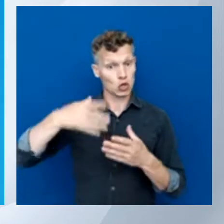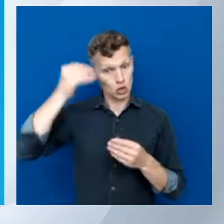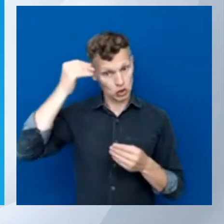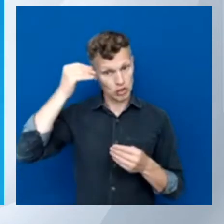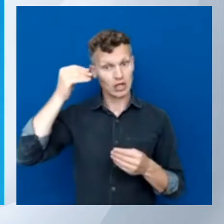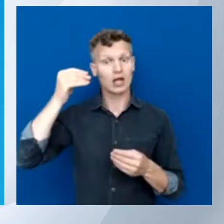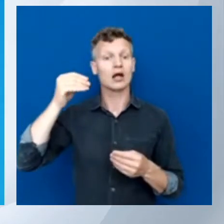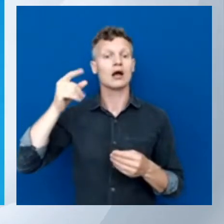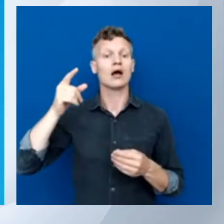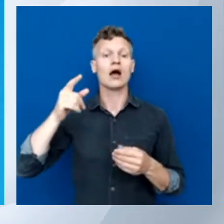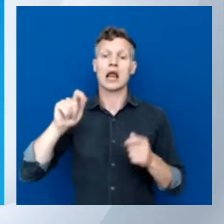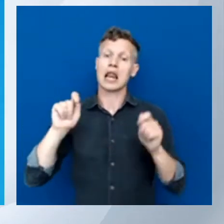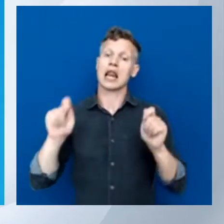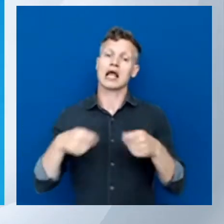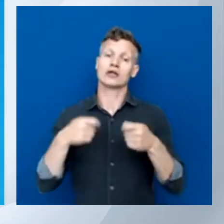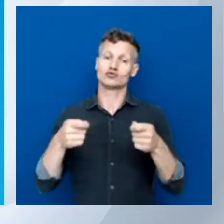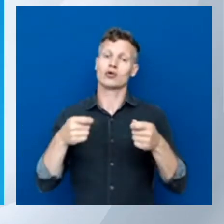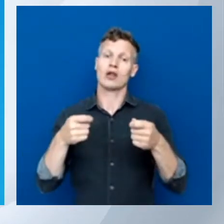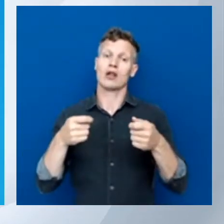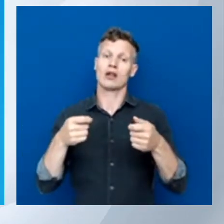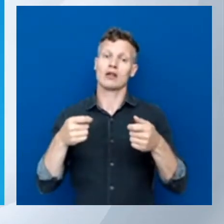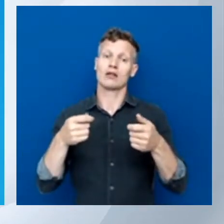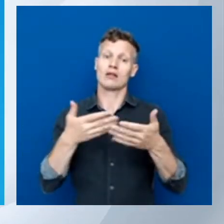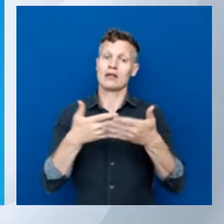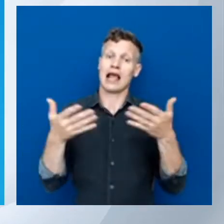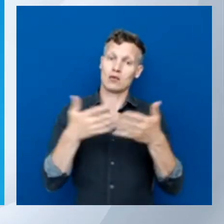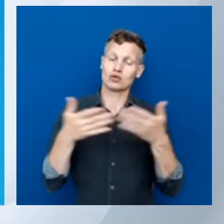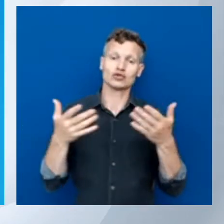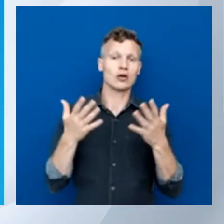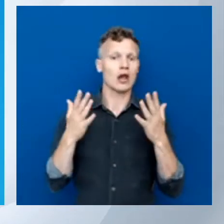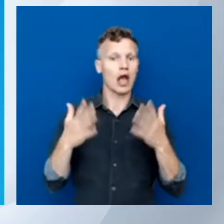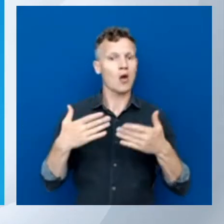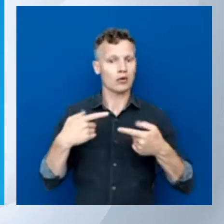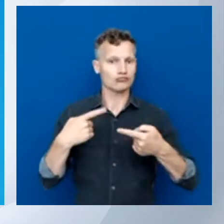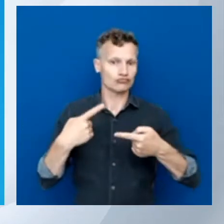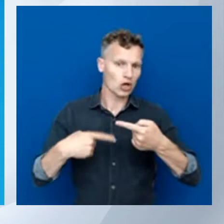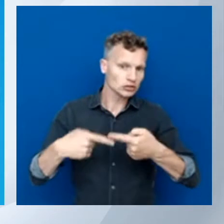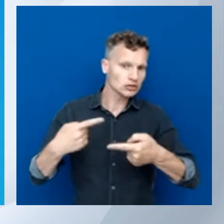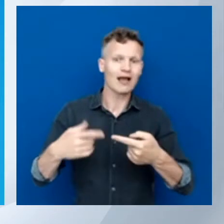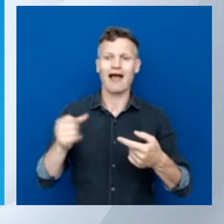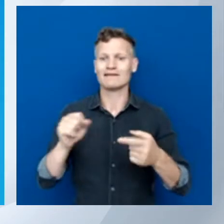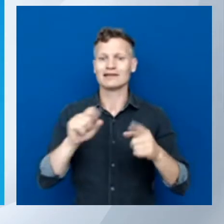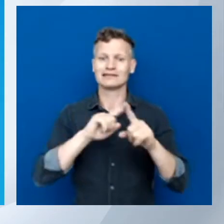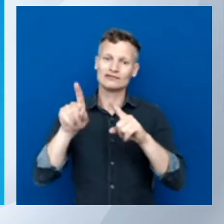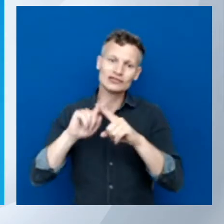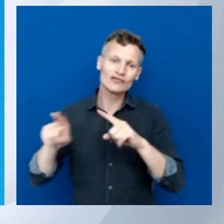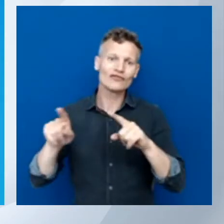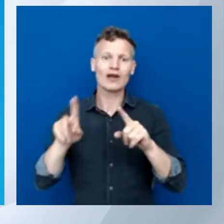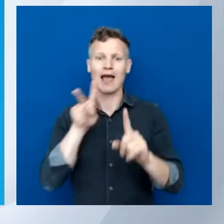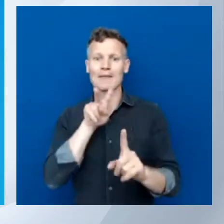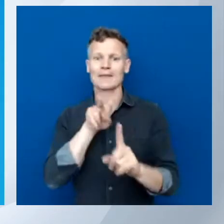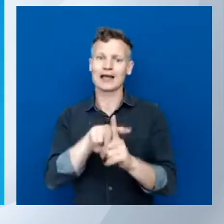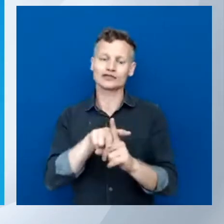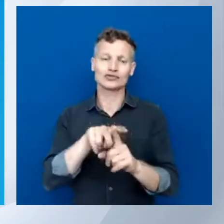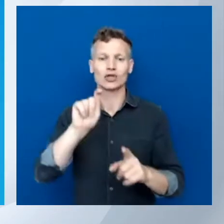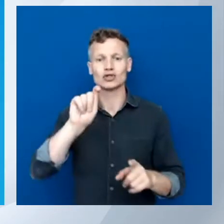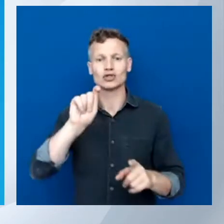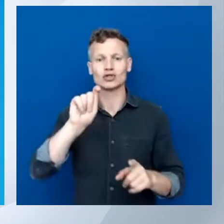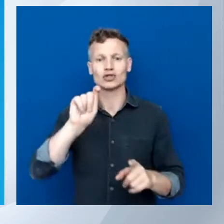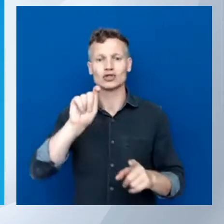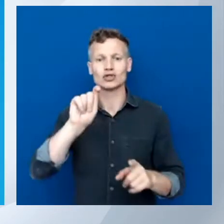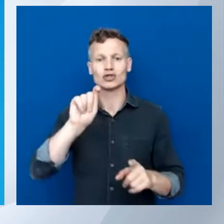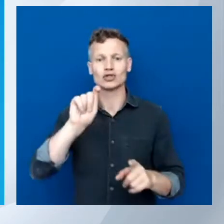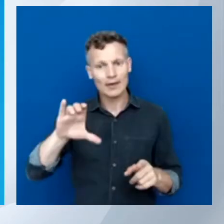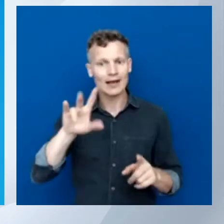in popularity with applications in topic classifications or sentiment analysis and